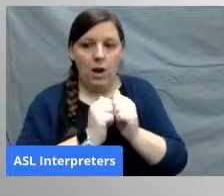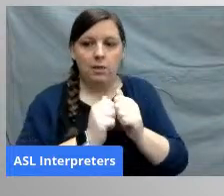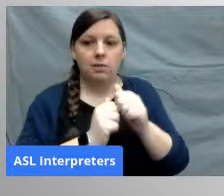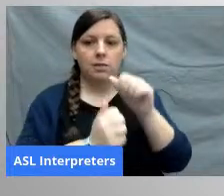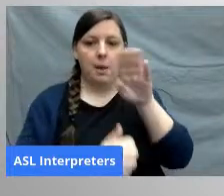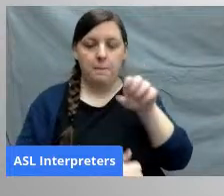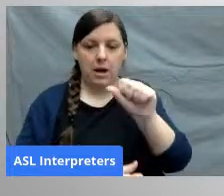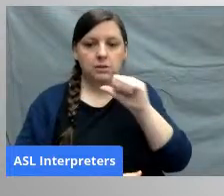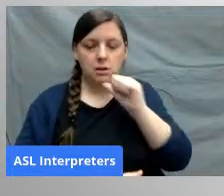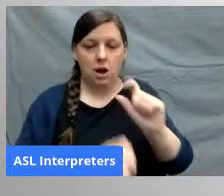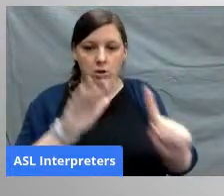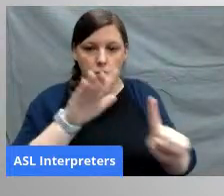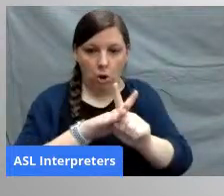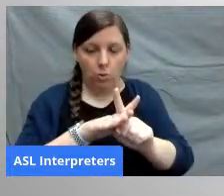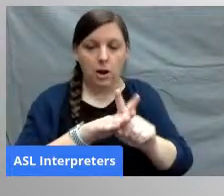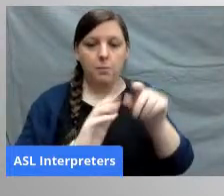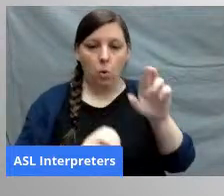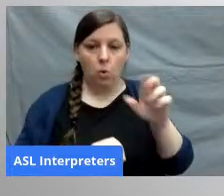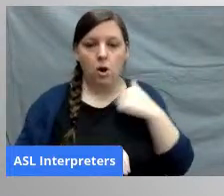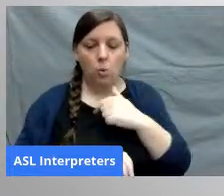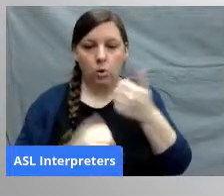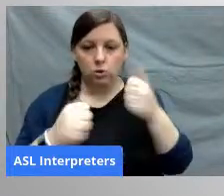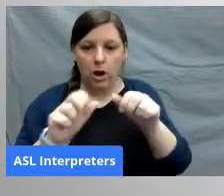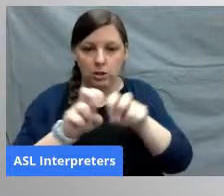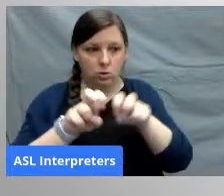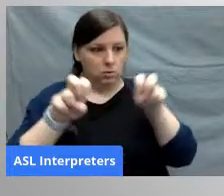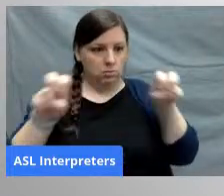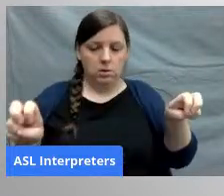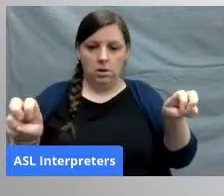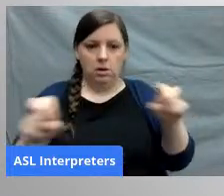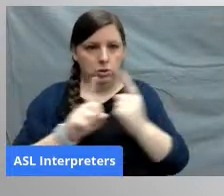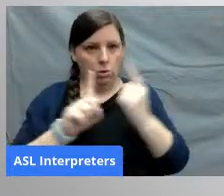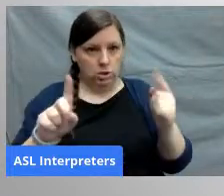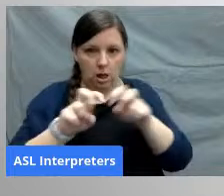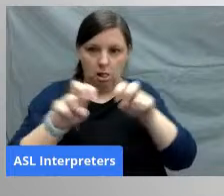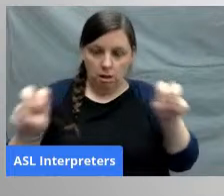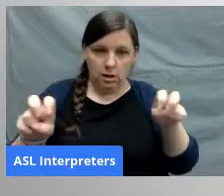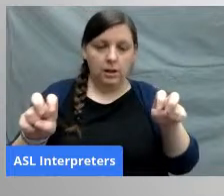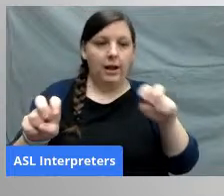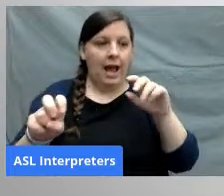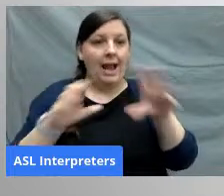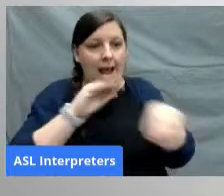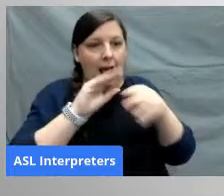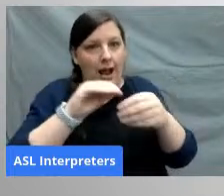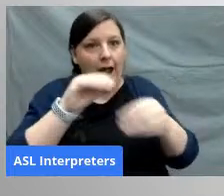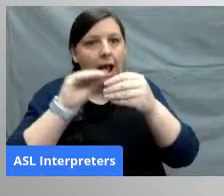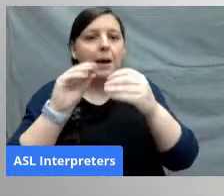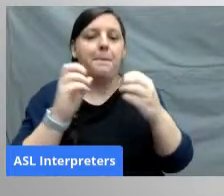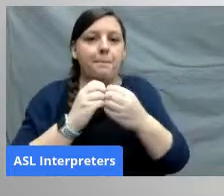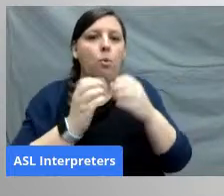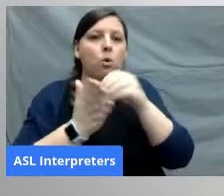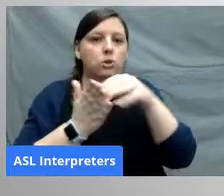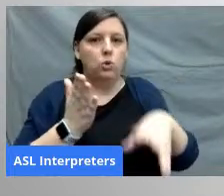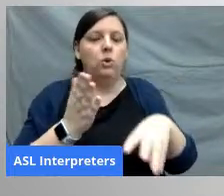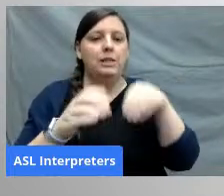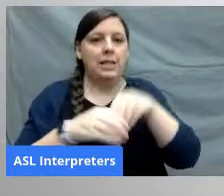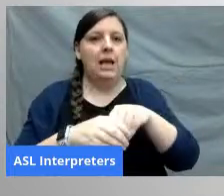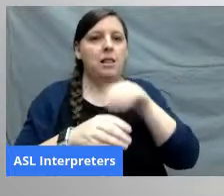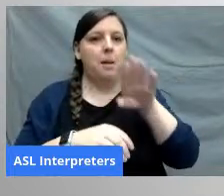to socially distance and put additional students on buses. So it's really more of a